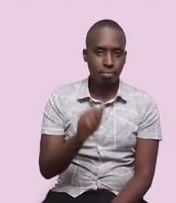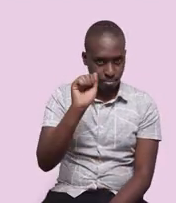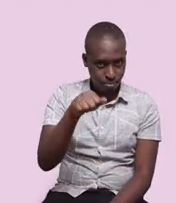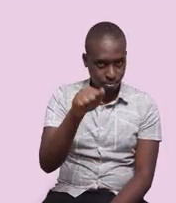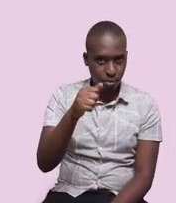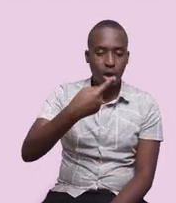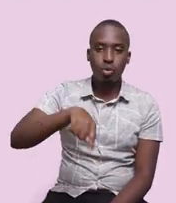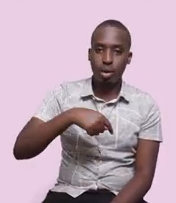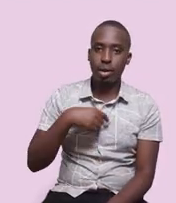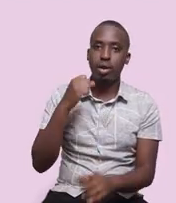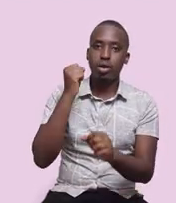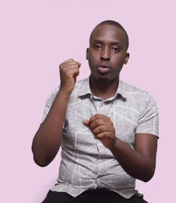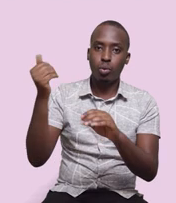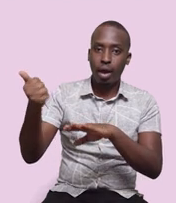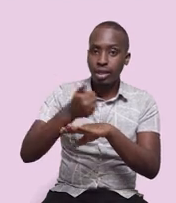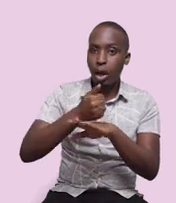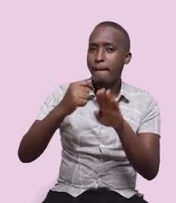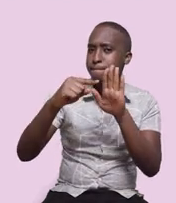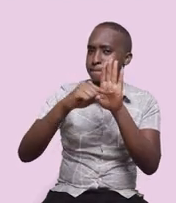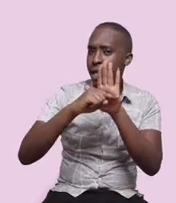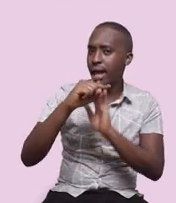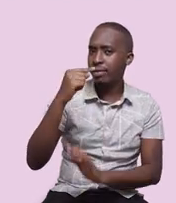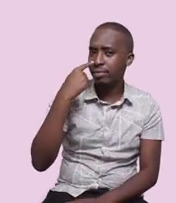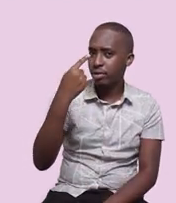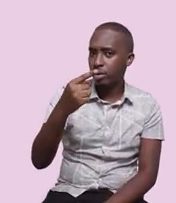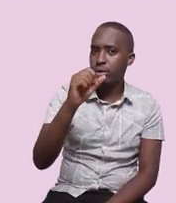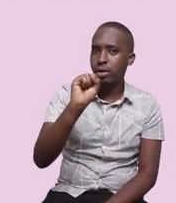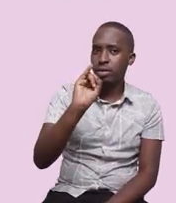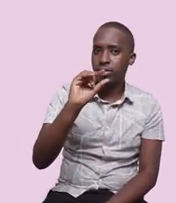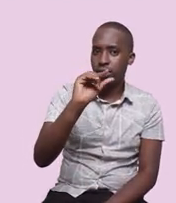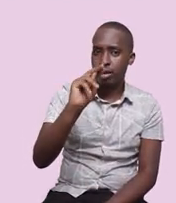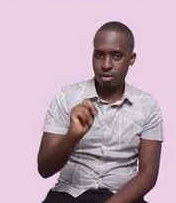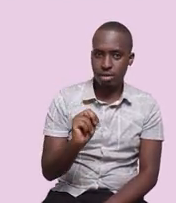We have put a minus sign, a negative sign.